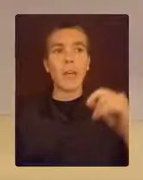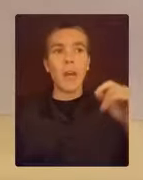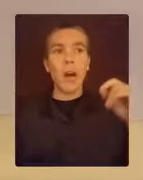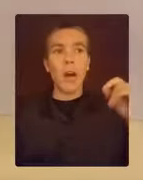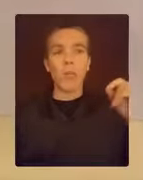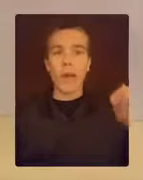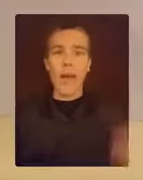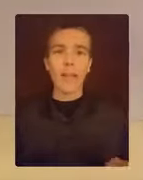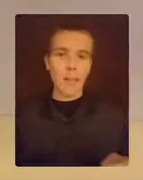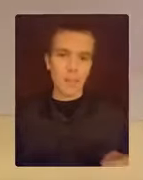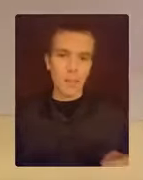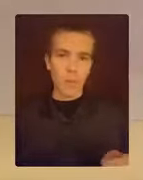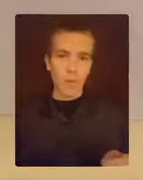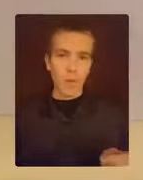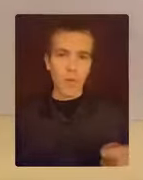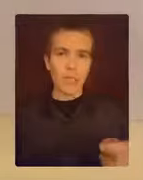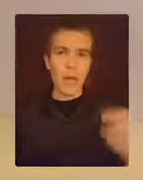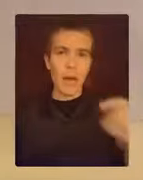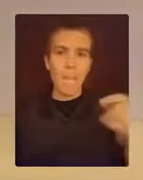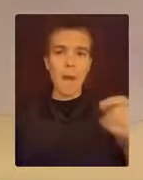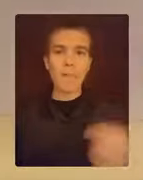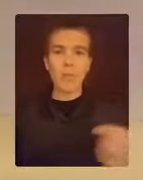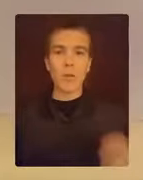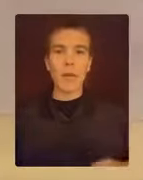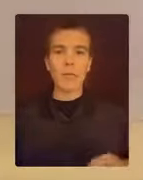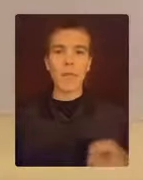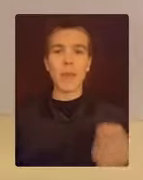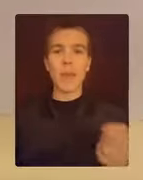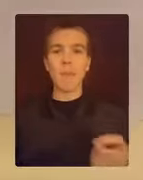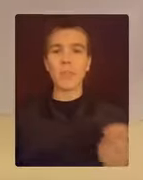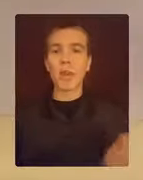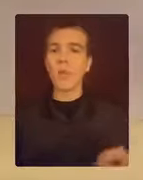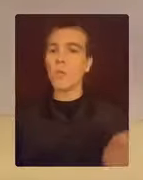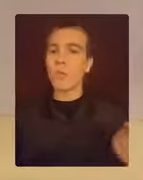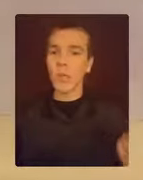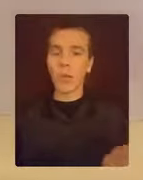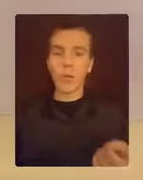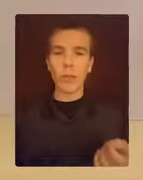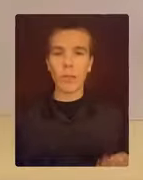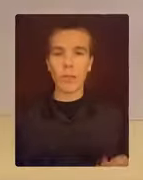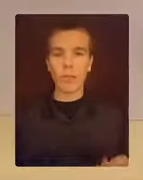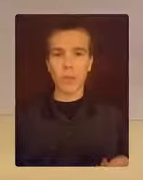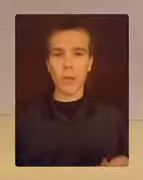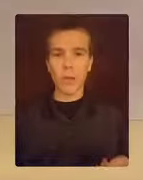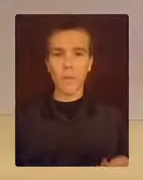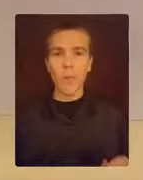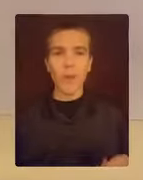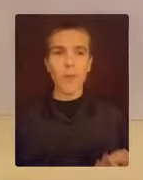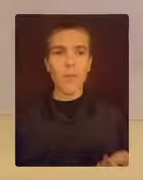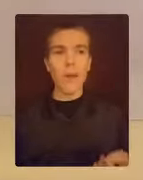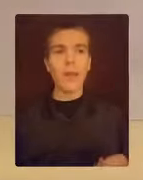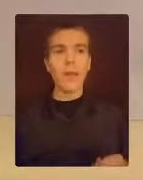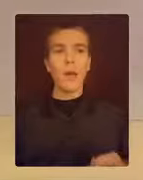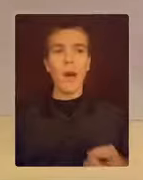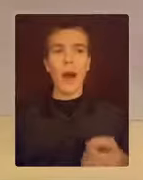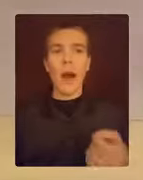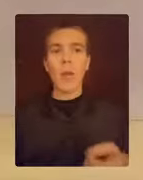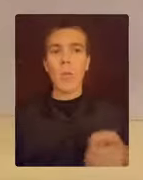track of reality because my dreams, I became so skilled at lucid dreaming